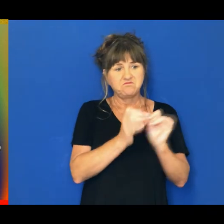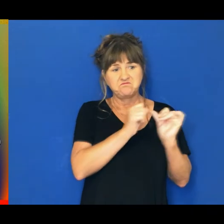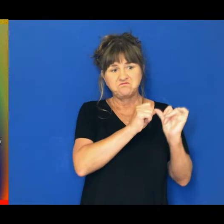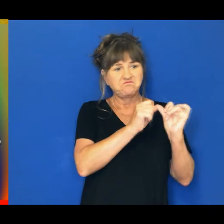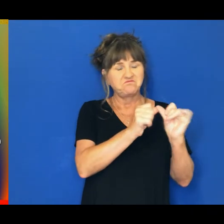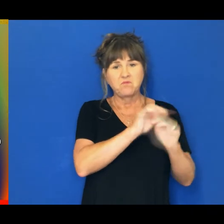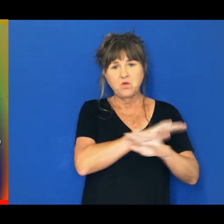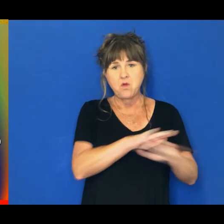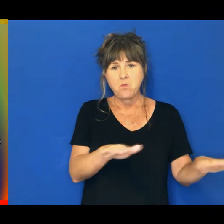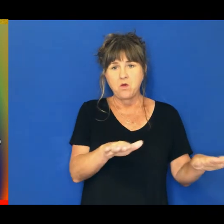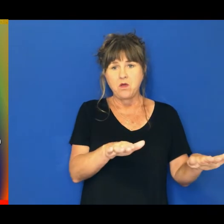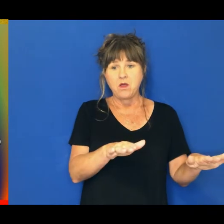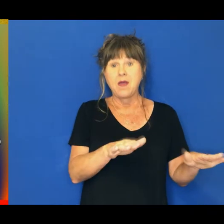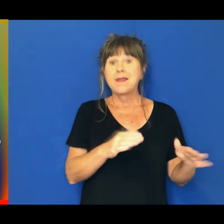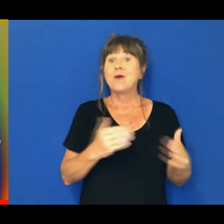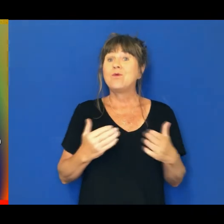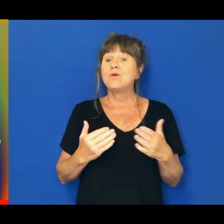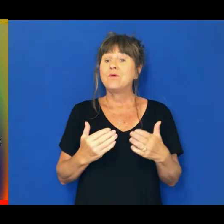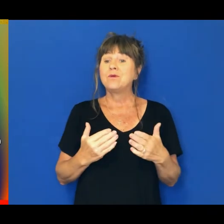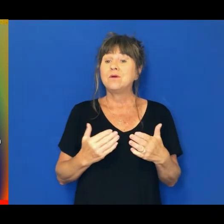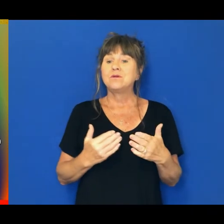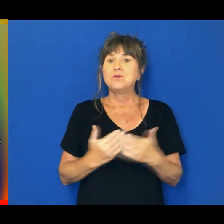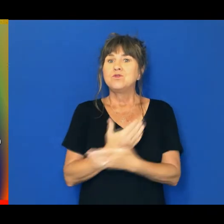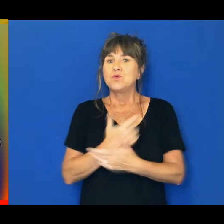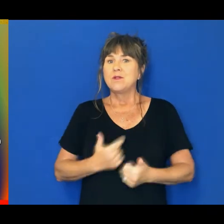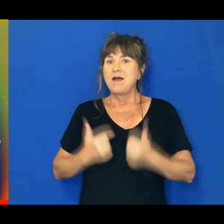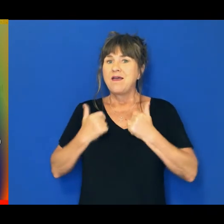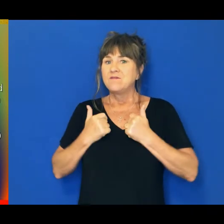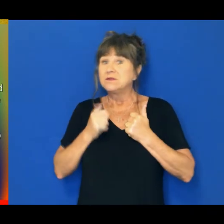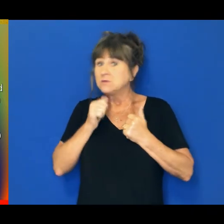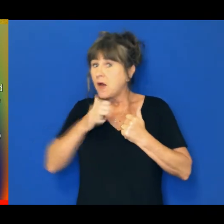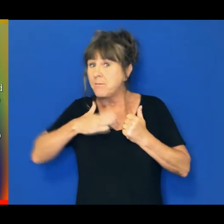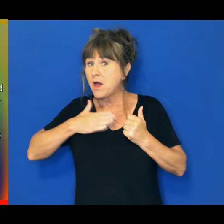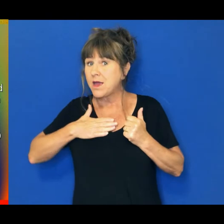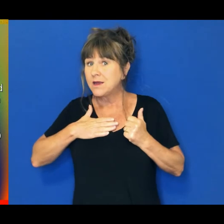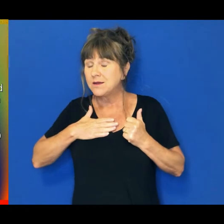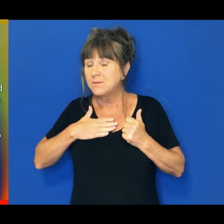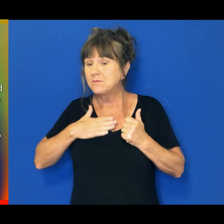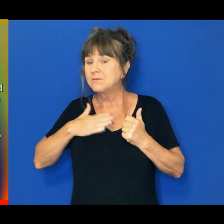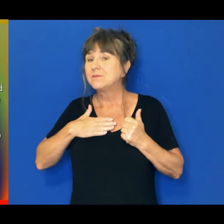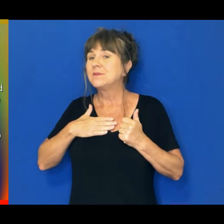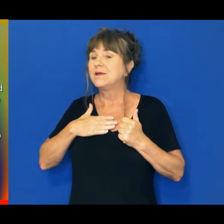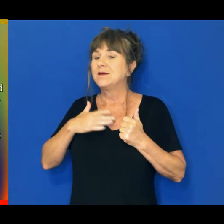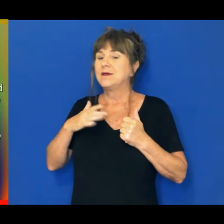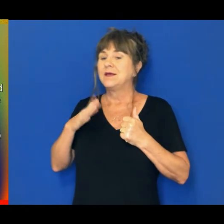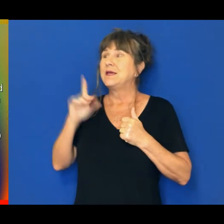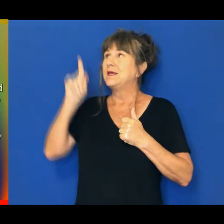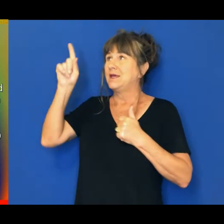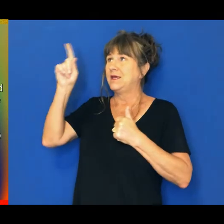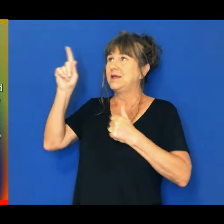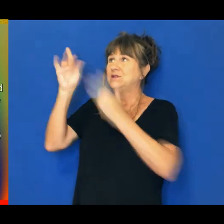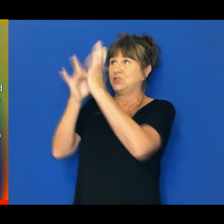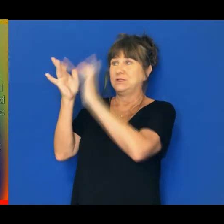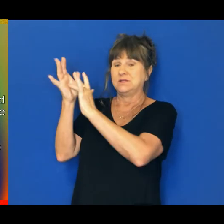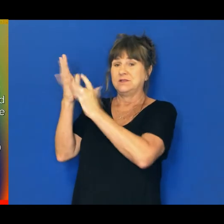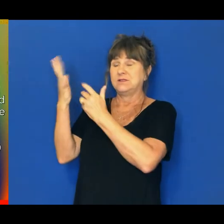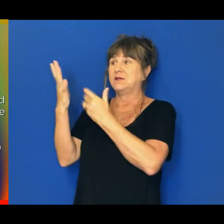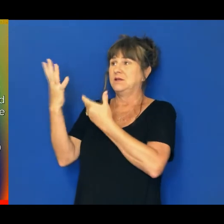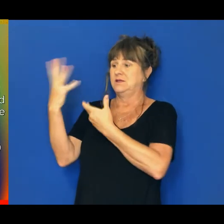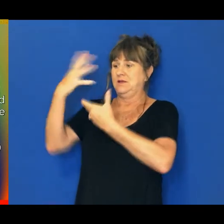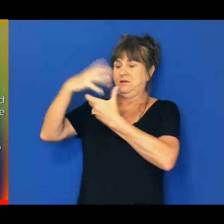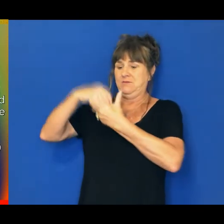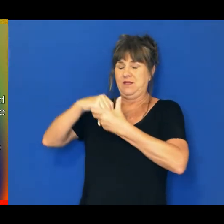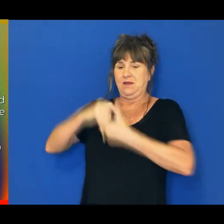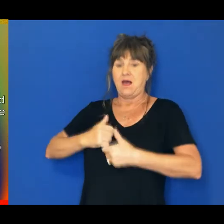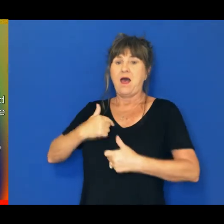lives. And now the essence of this new life is no longer mine. For the anointed one, that's Jesus, he lives his life through me. How? By